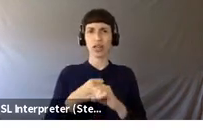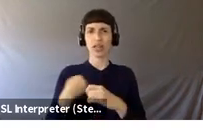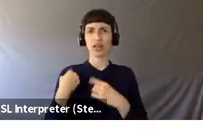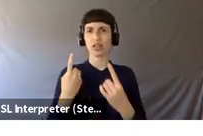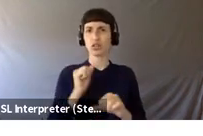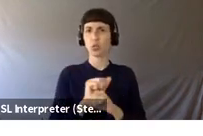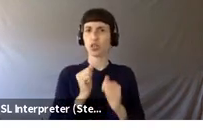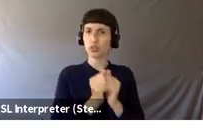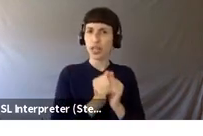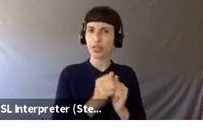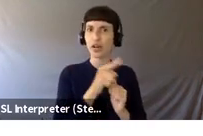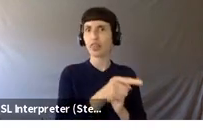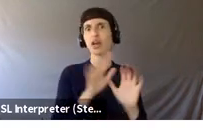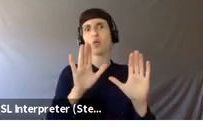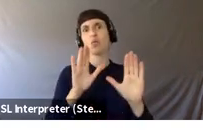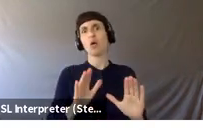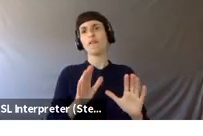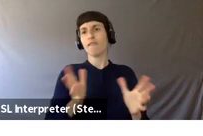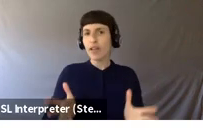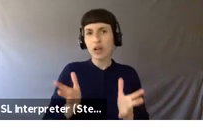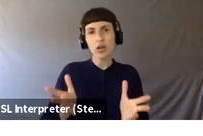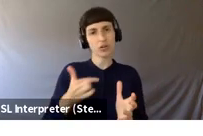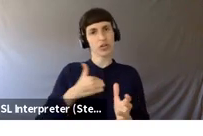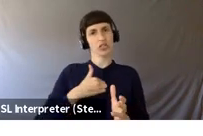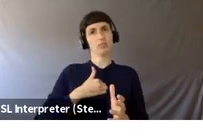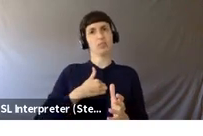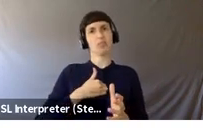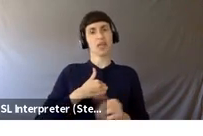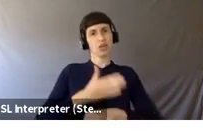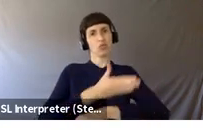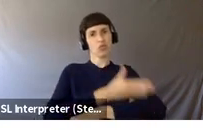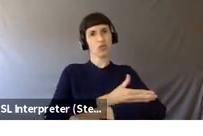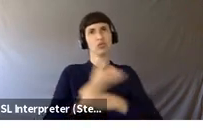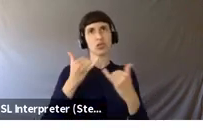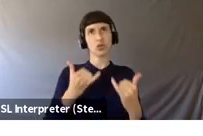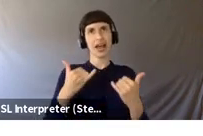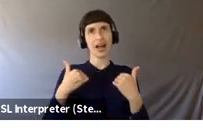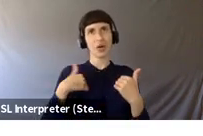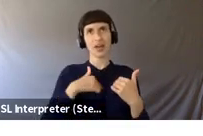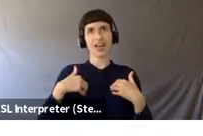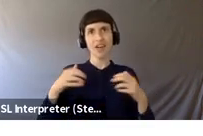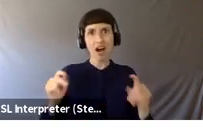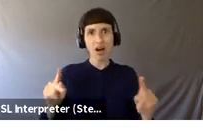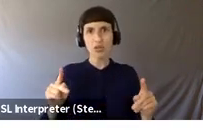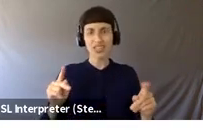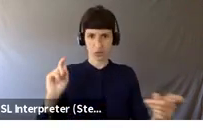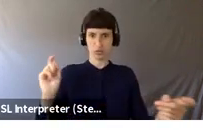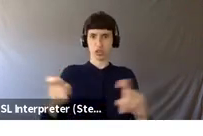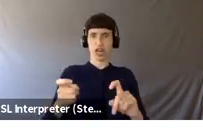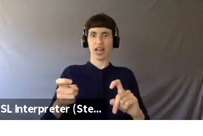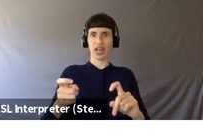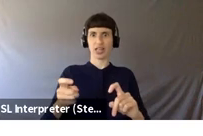And so now, as we have this opportunity to really reimagine or restructure or reframe our learning classes or our learning